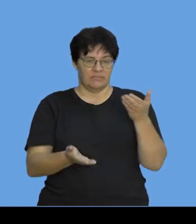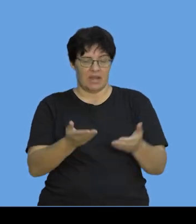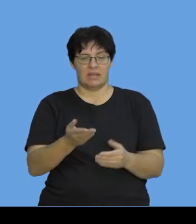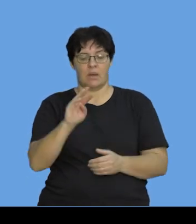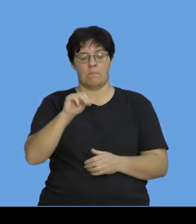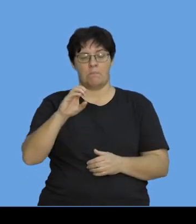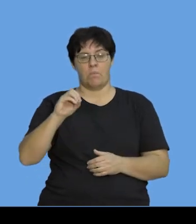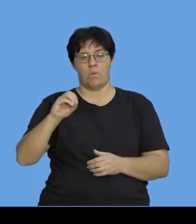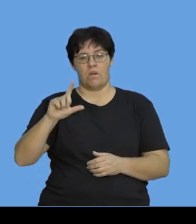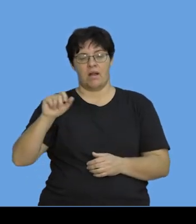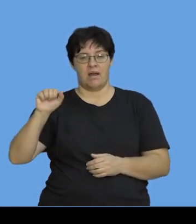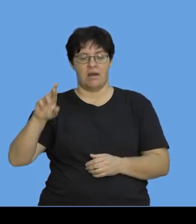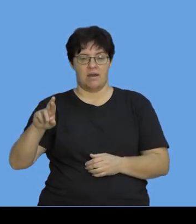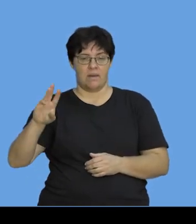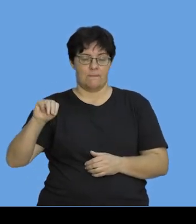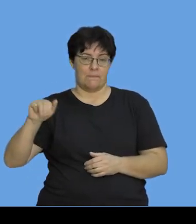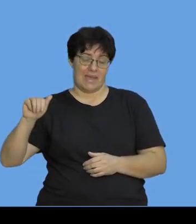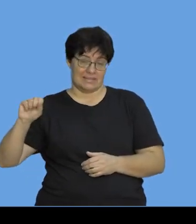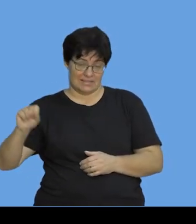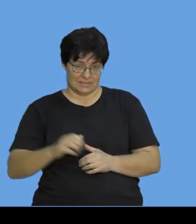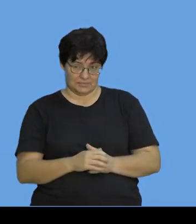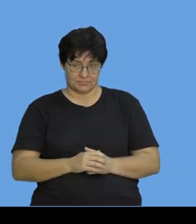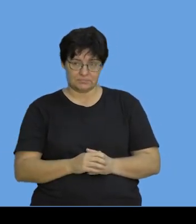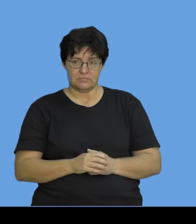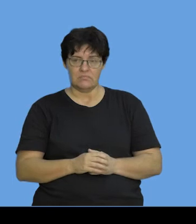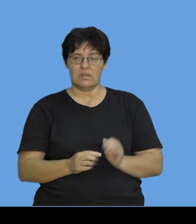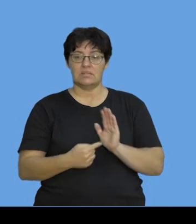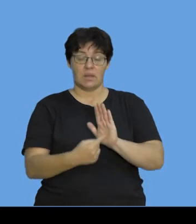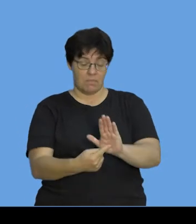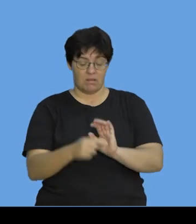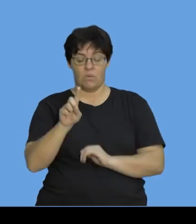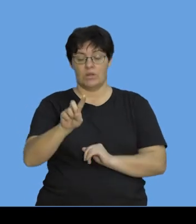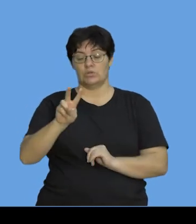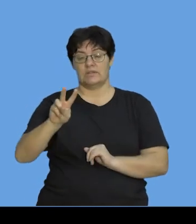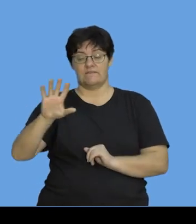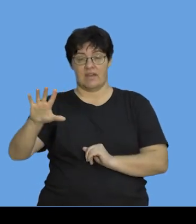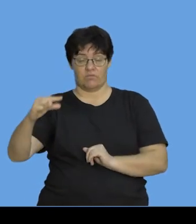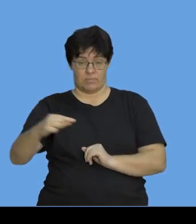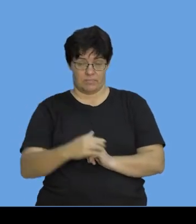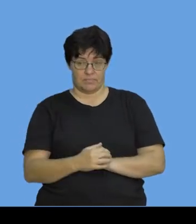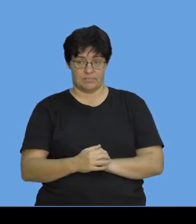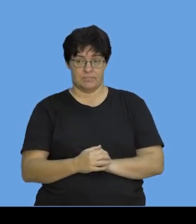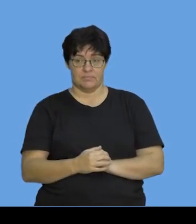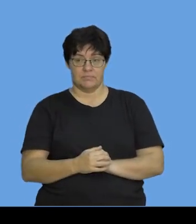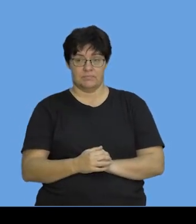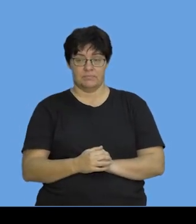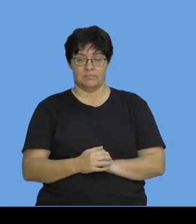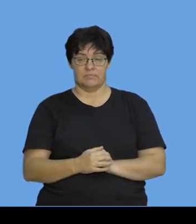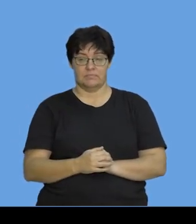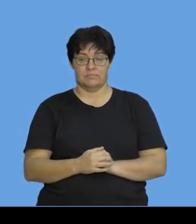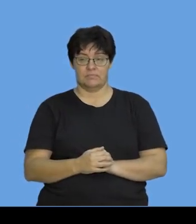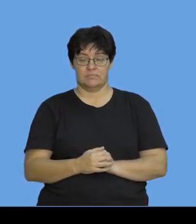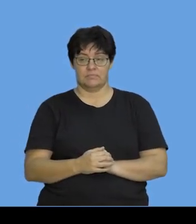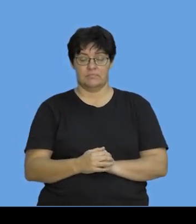the sample mass is given as 125 grams, right? 125 grams. The